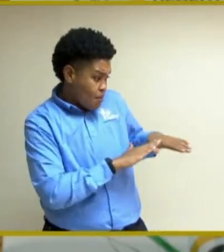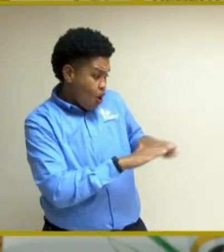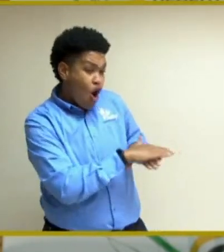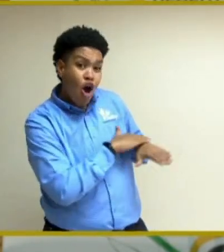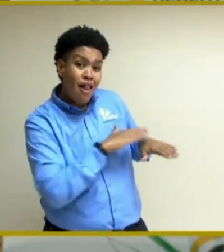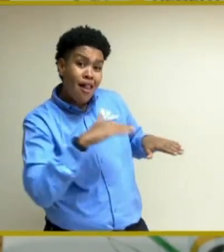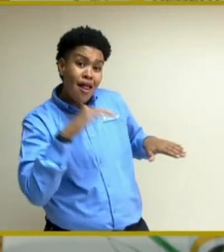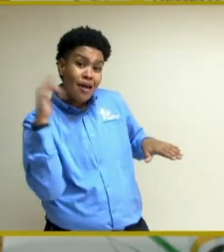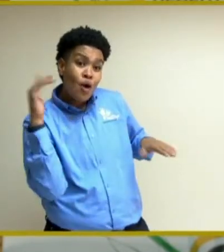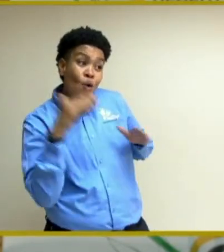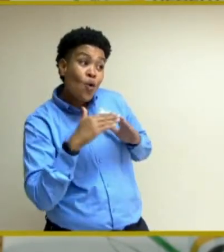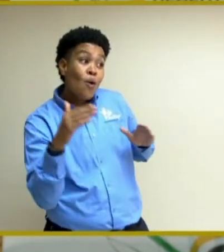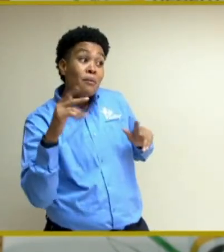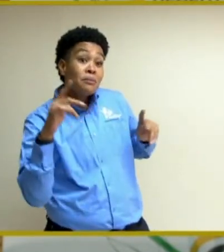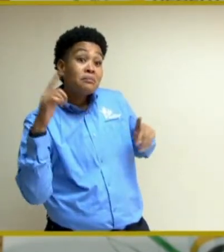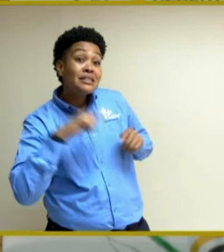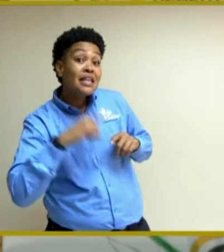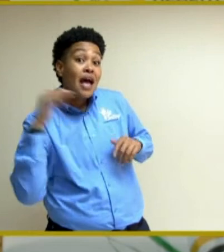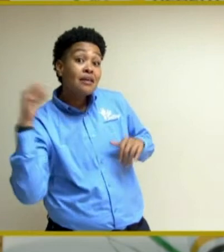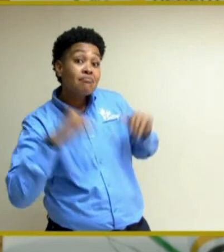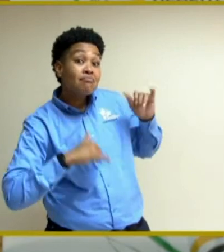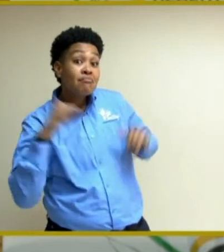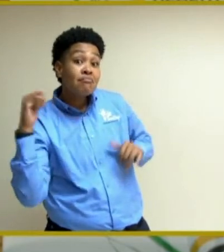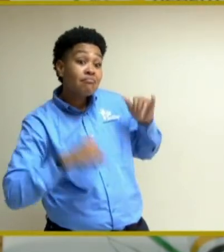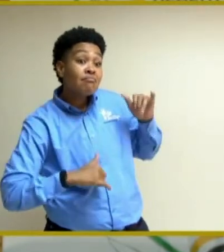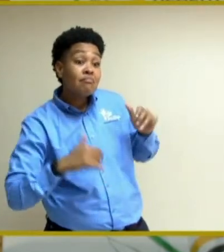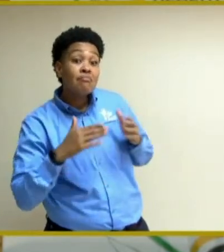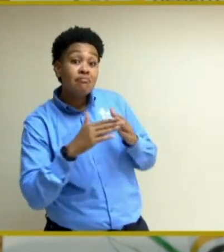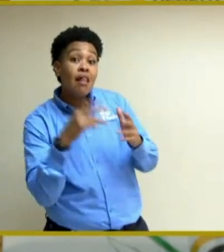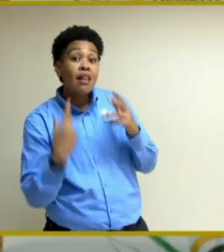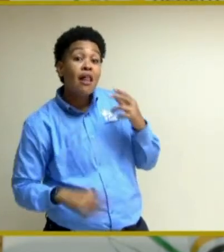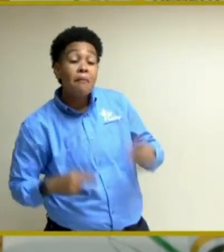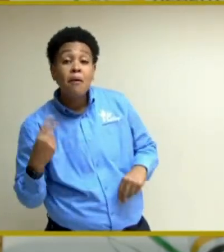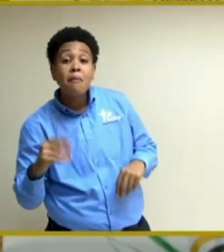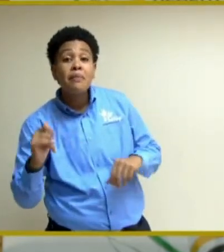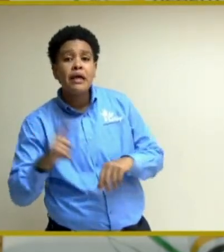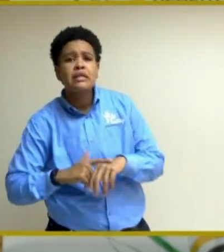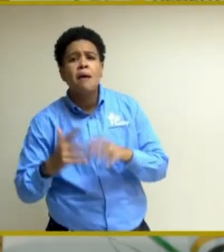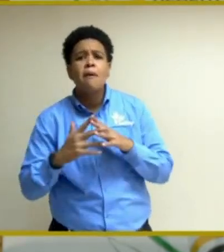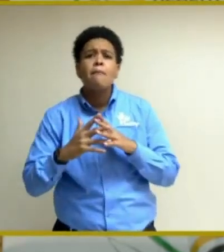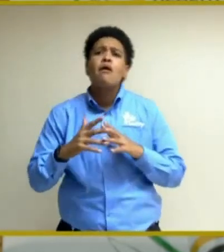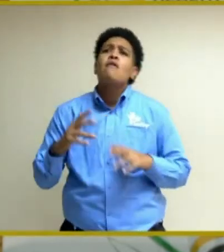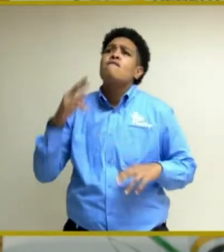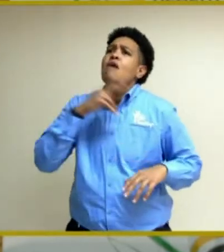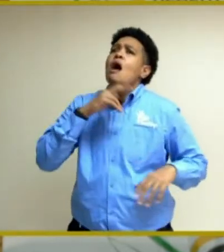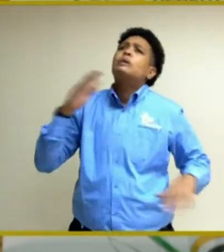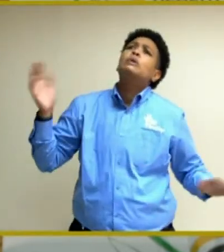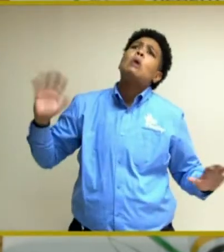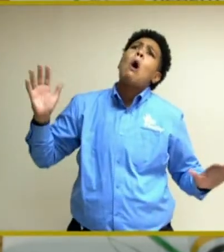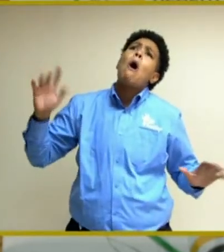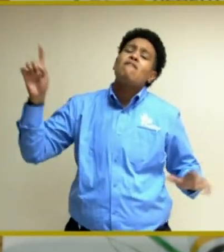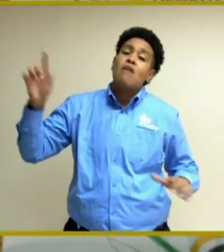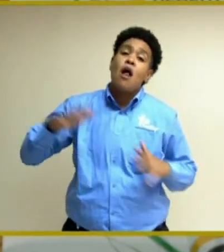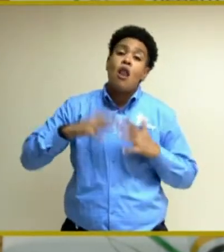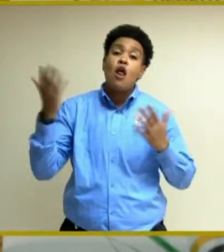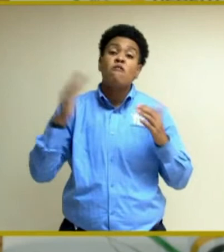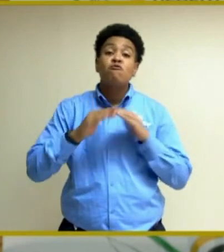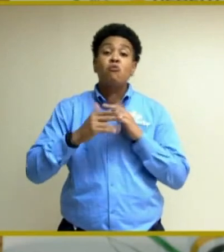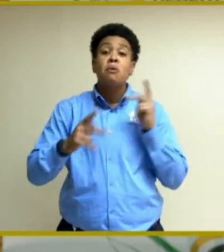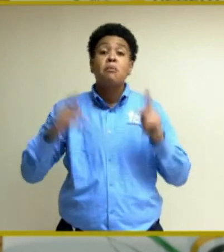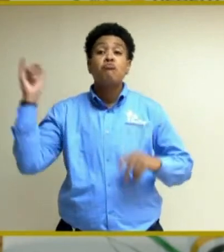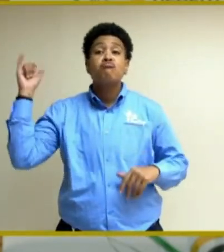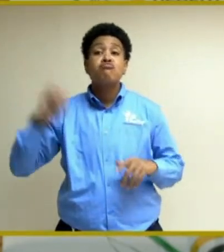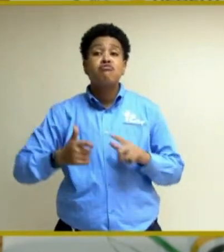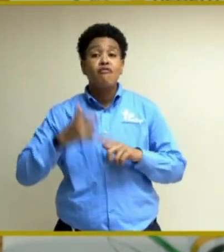persons started coming in. At that time in the US, the virus was raging. A number of diaspora persons came in. They didn't observe the